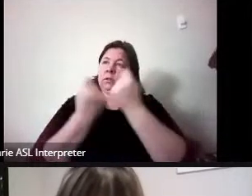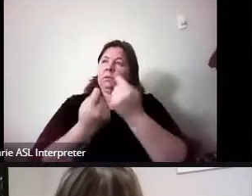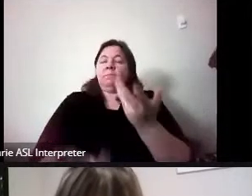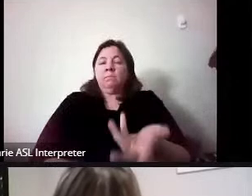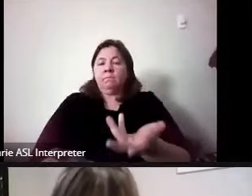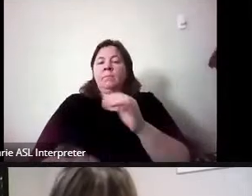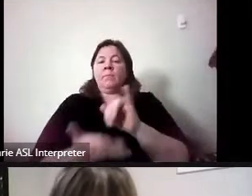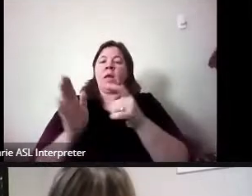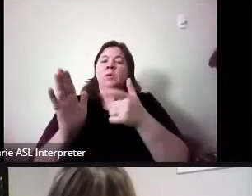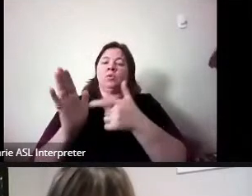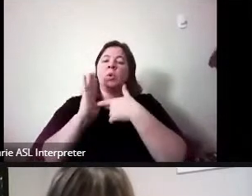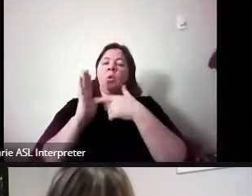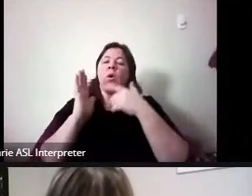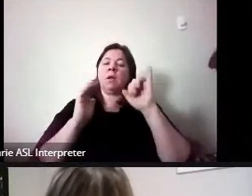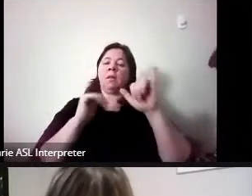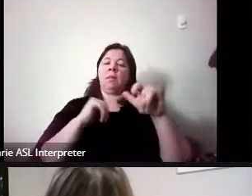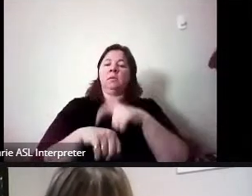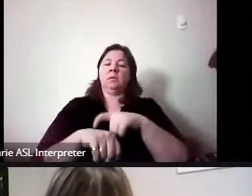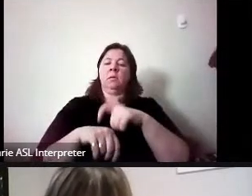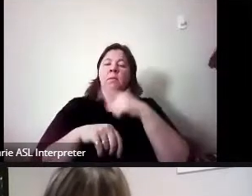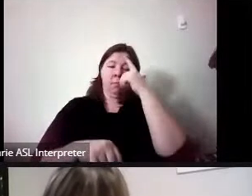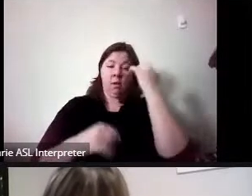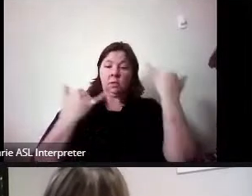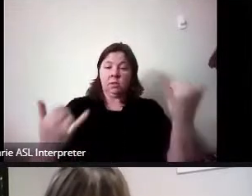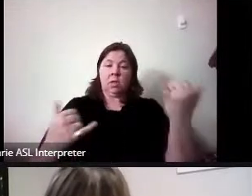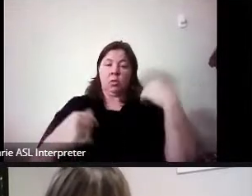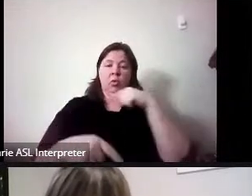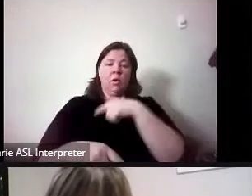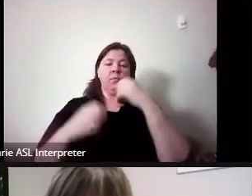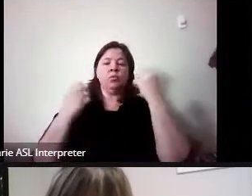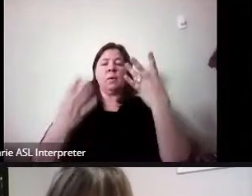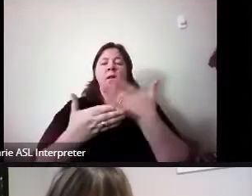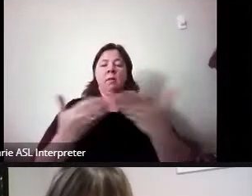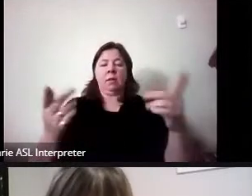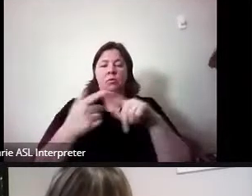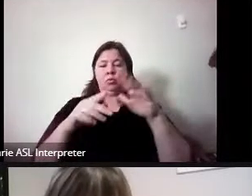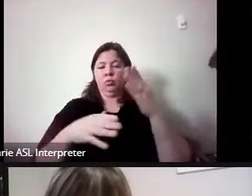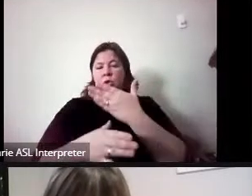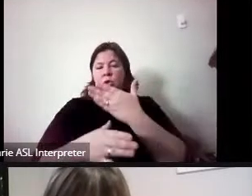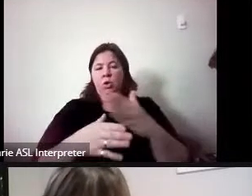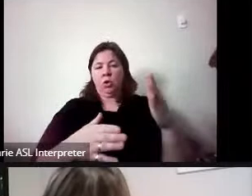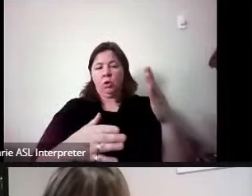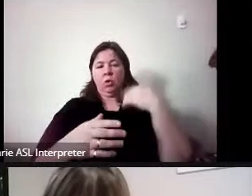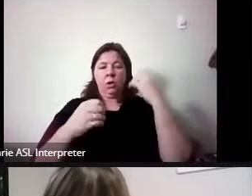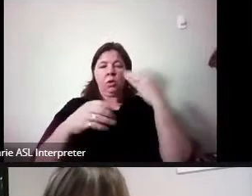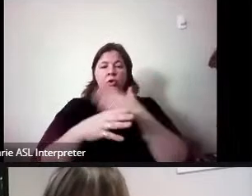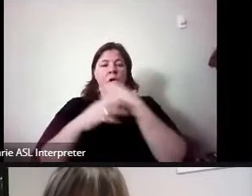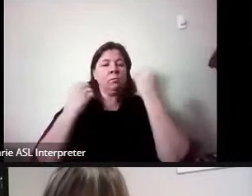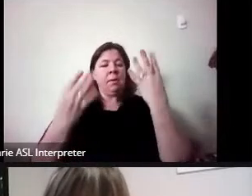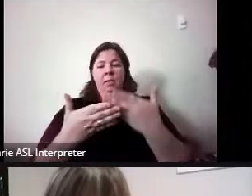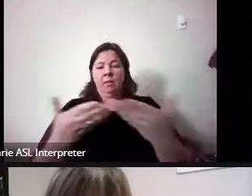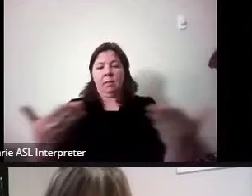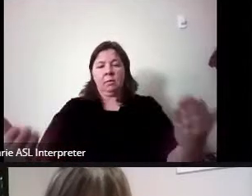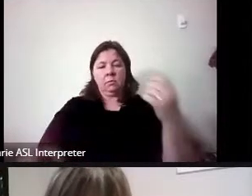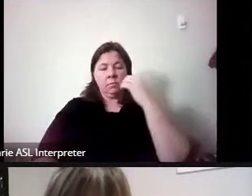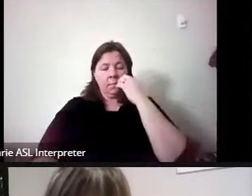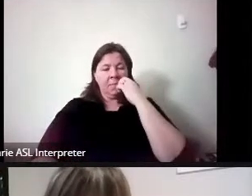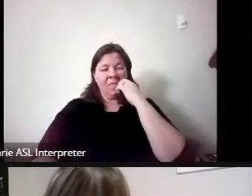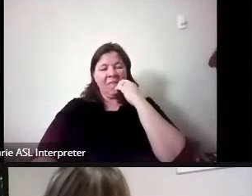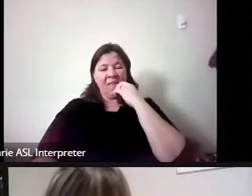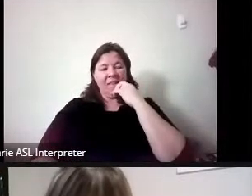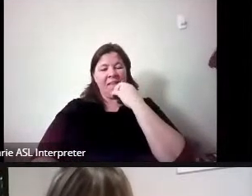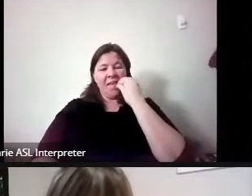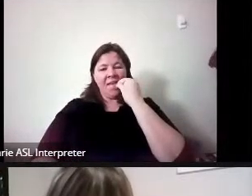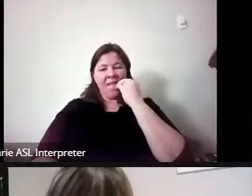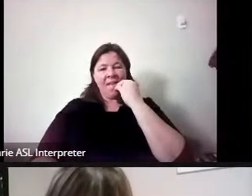that is required at that time, because now we have so many things to share, you know, and now we can share so many things. Earlier it was difficult, but